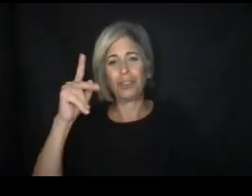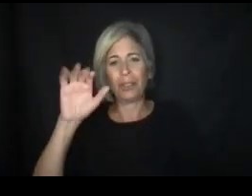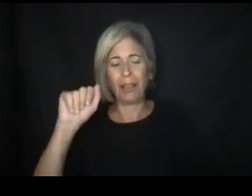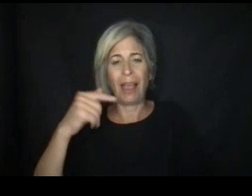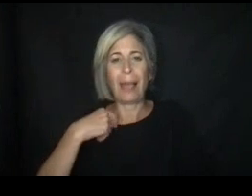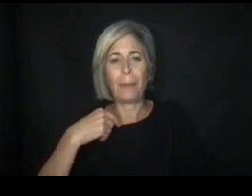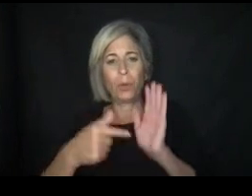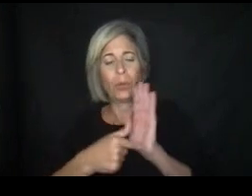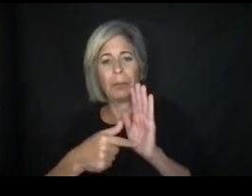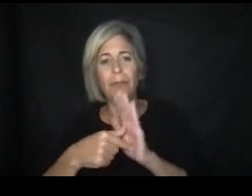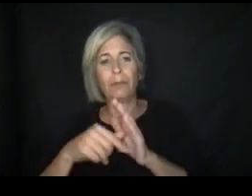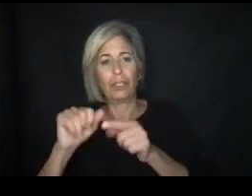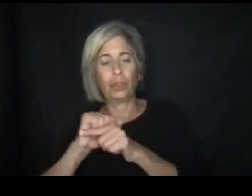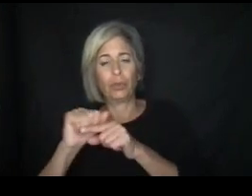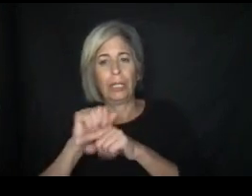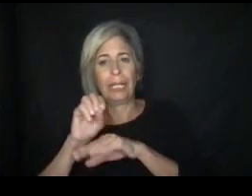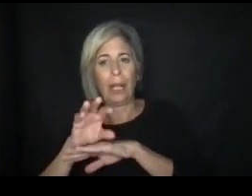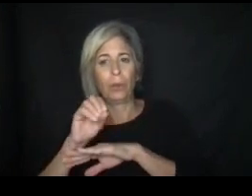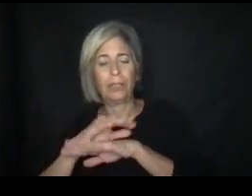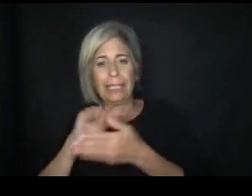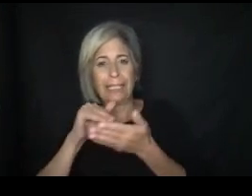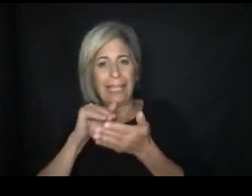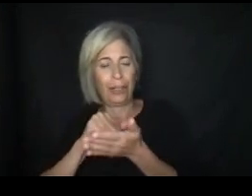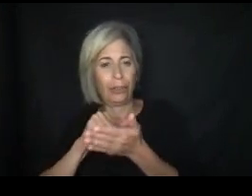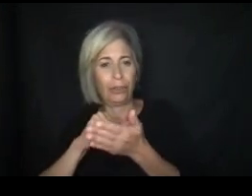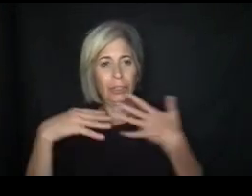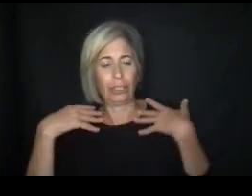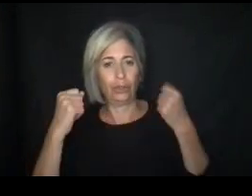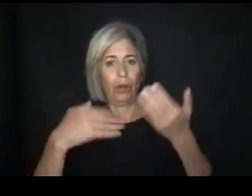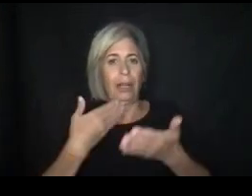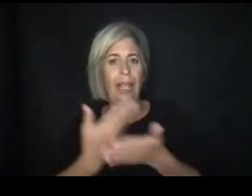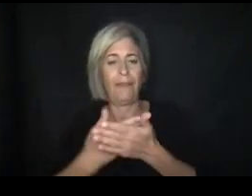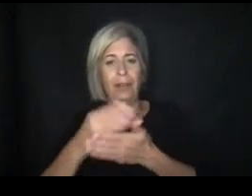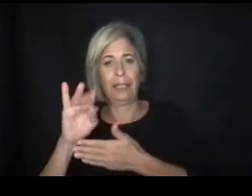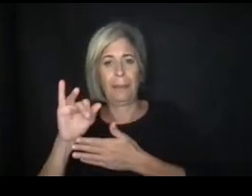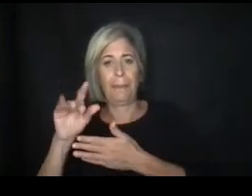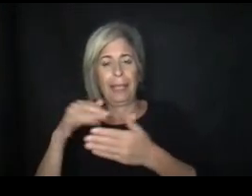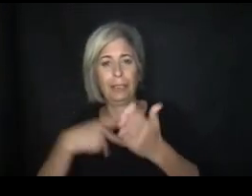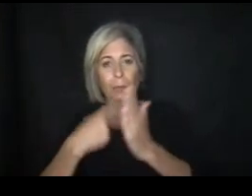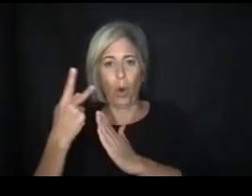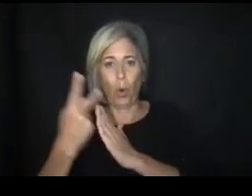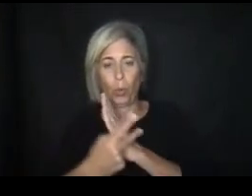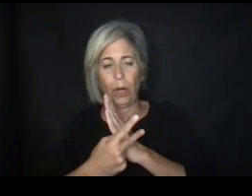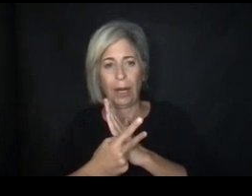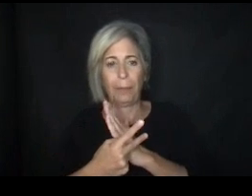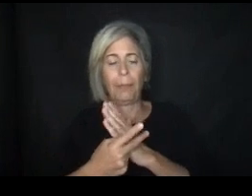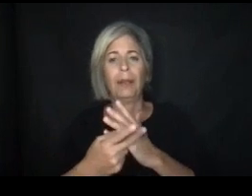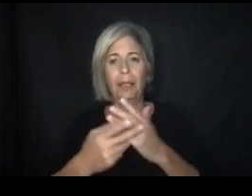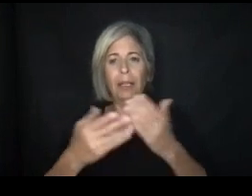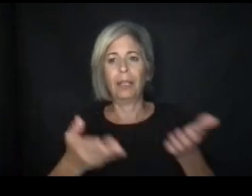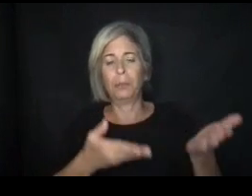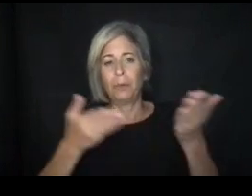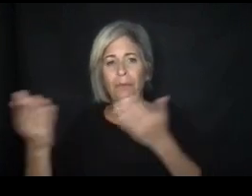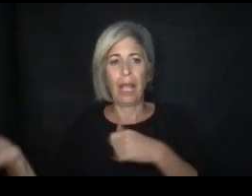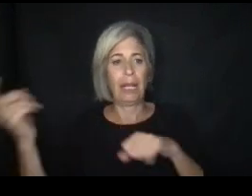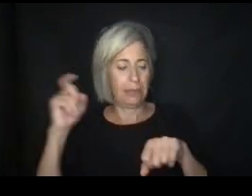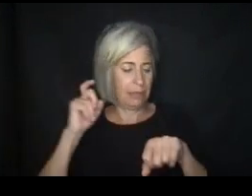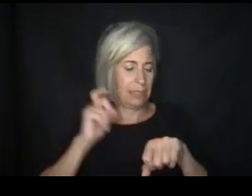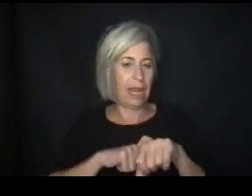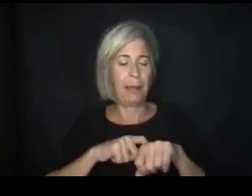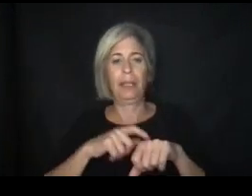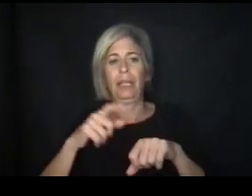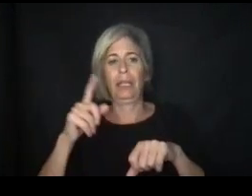representative for Trinity Counseling Centers, a strong evidence-based program. The mission of Trinity Counseling Centers is to provide timely and